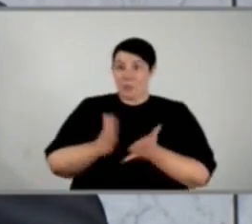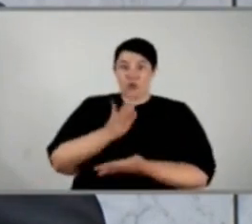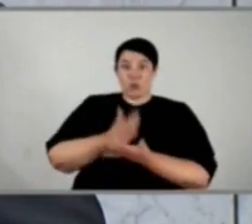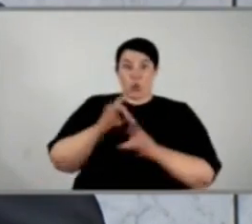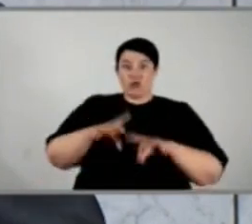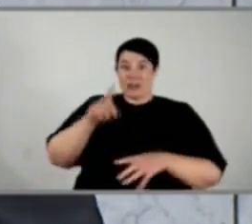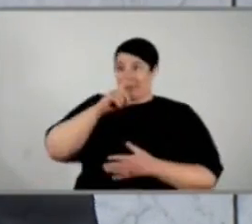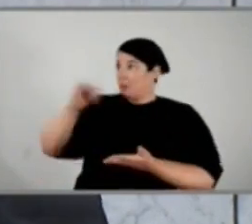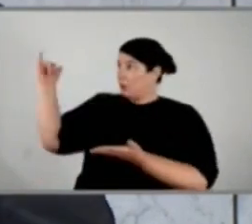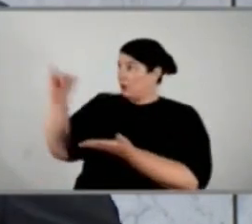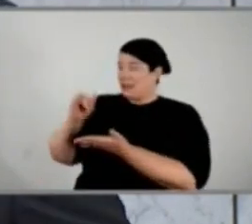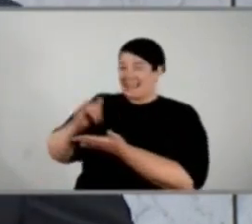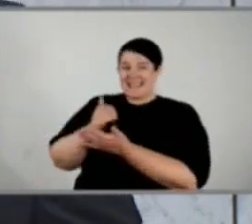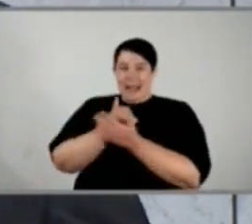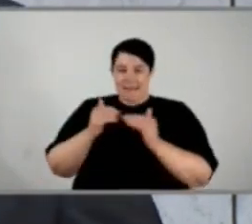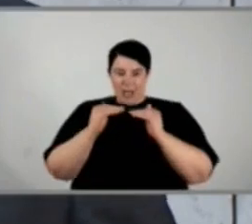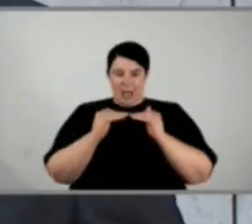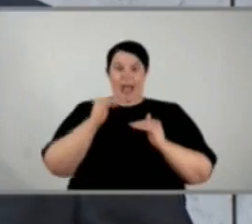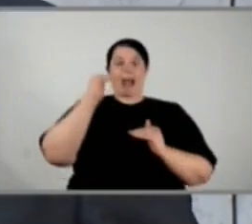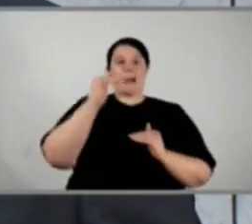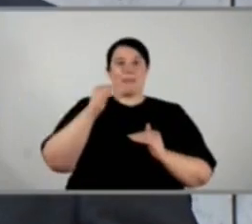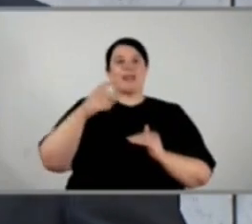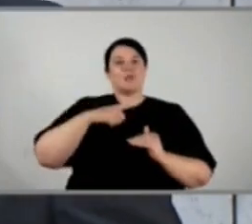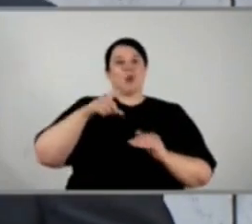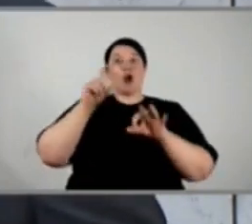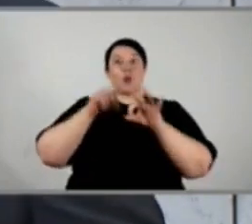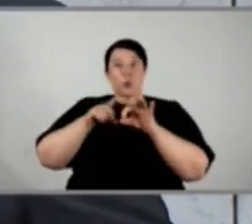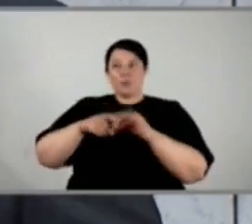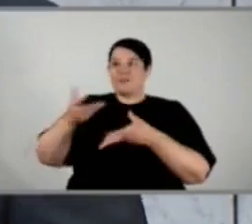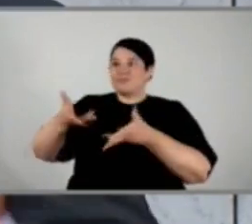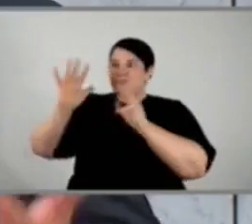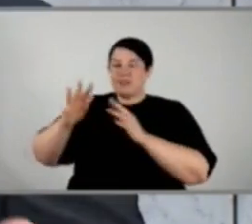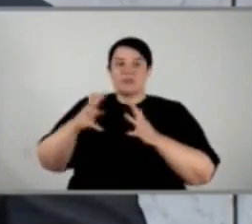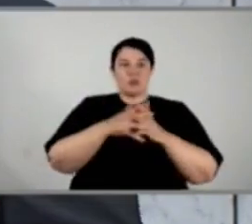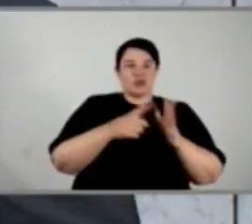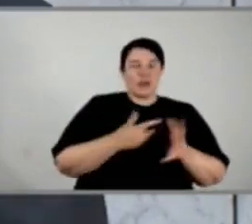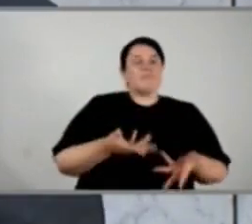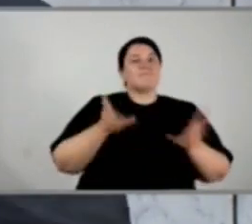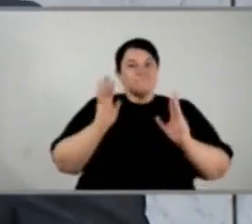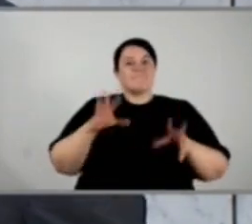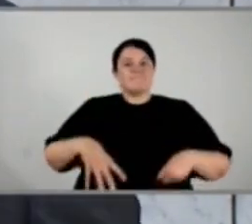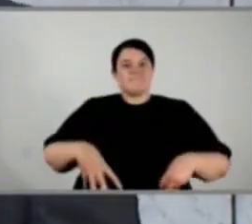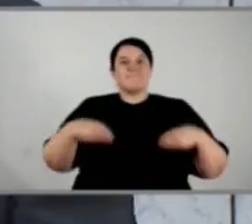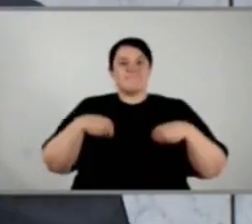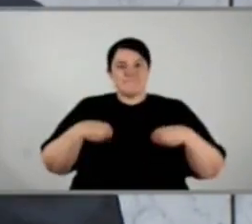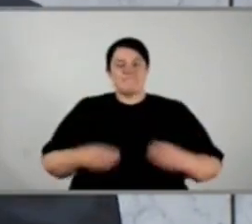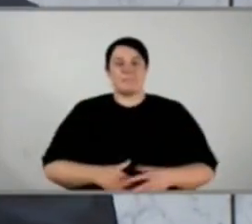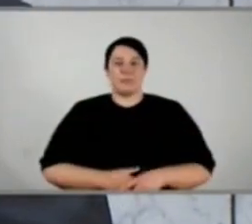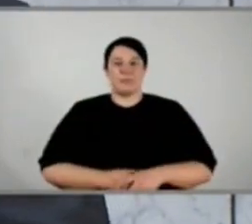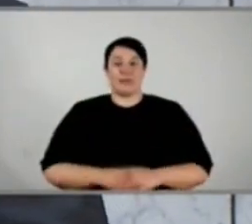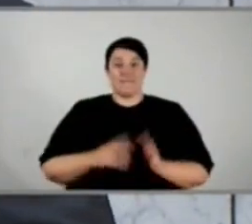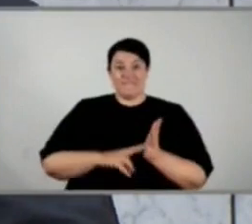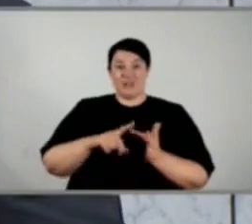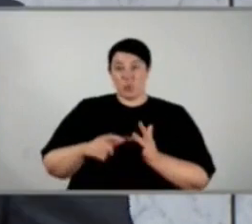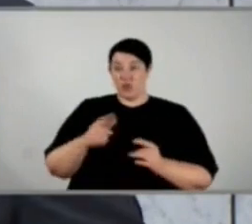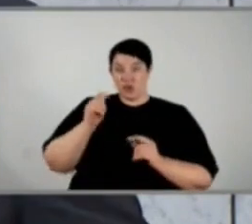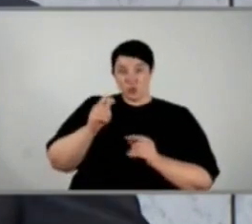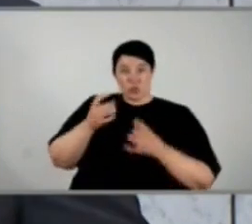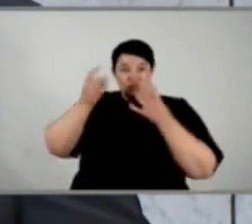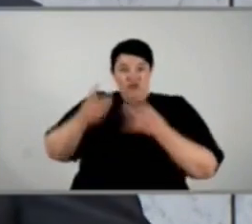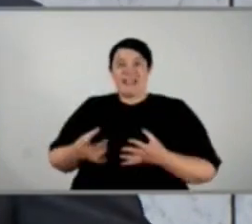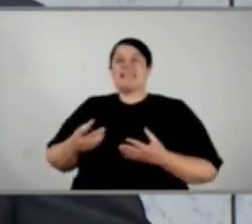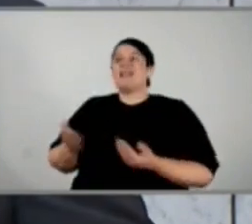these caps, and that's why I welcome the decisions from the Queensland and the Western Australian governments. As we keep increasing the caps, when we get Victoria online as well,